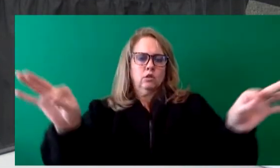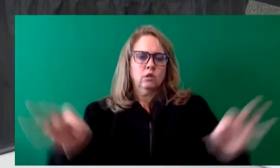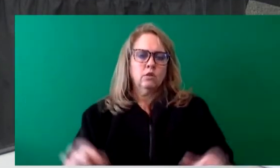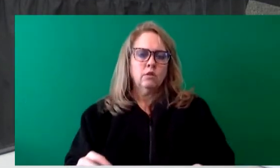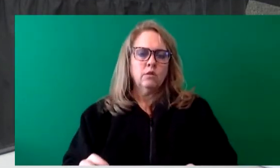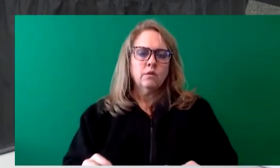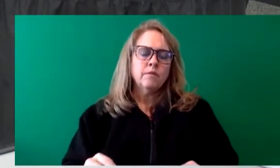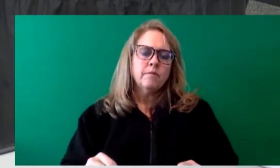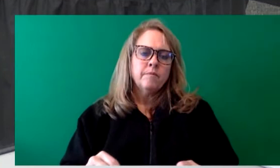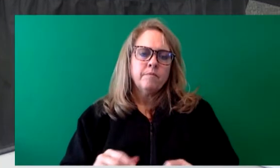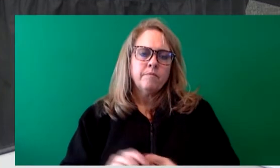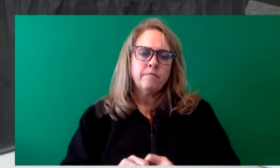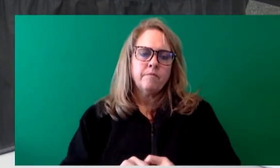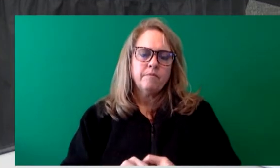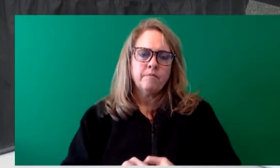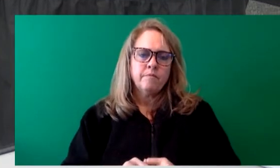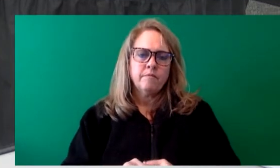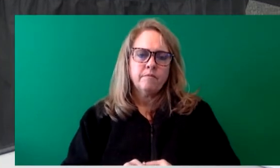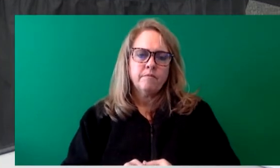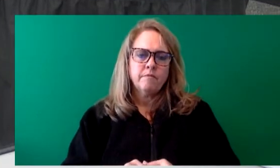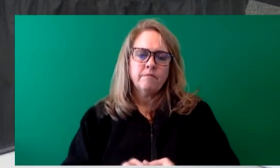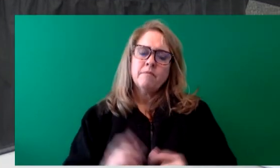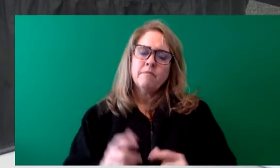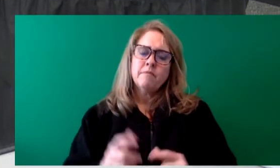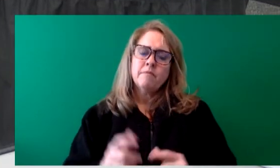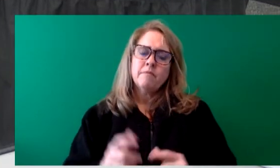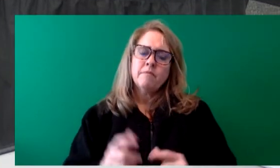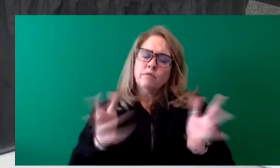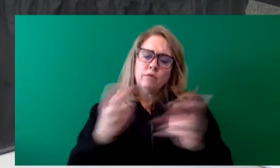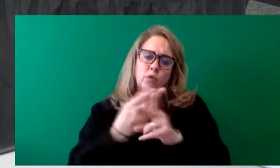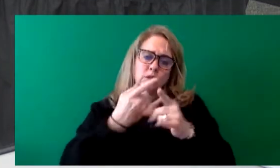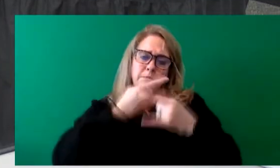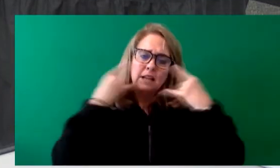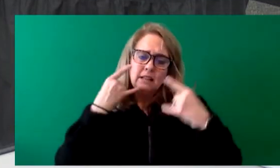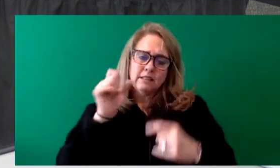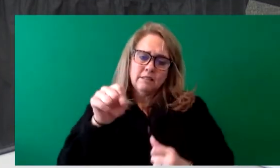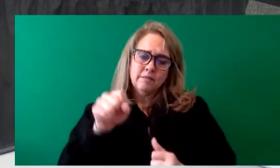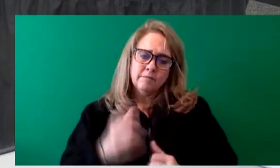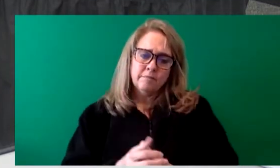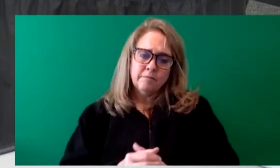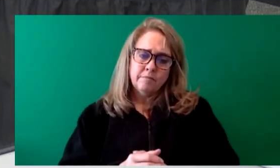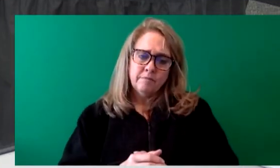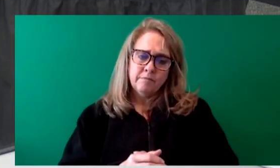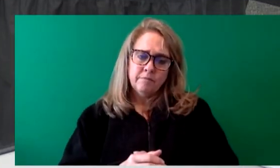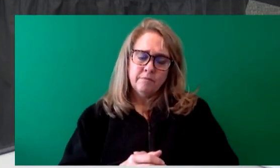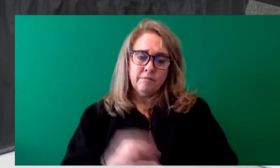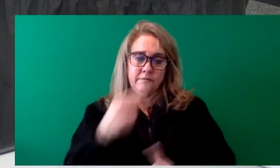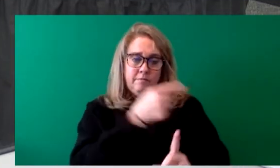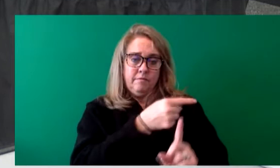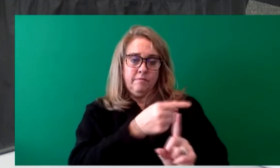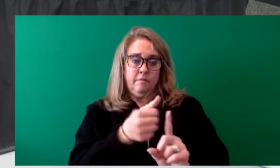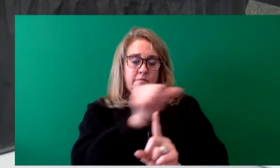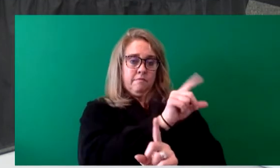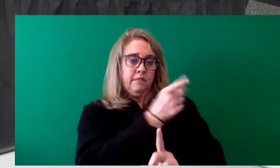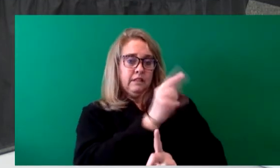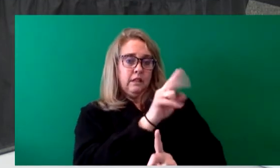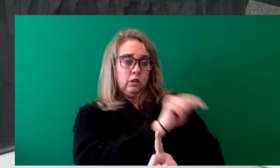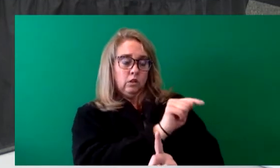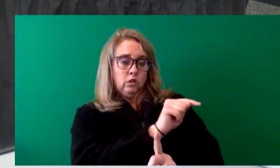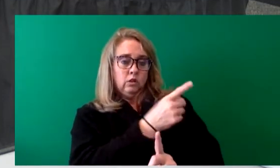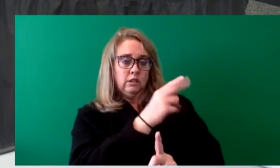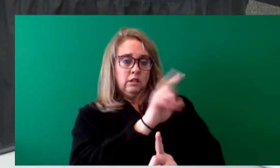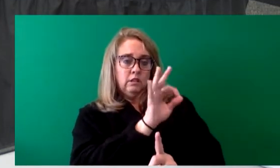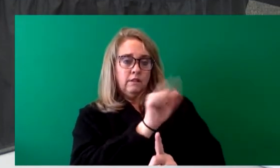other question, this one would be for Fadi, and I'm happy to pause if anyone else wants to respond to that. Well, I think at the end of the month,